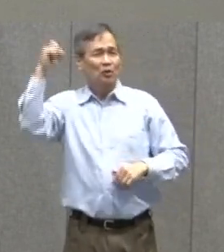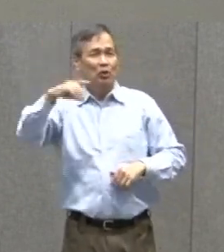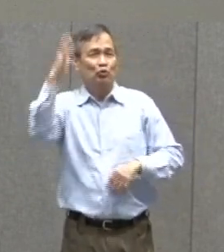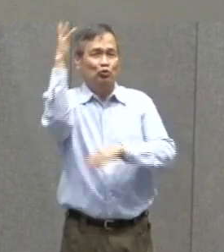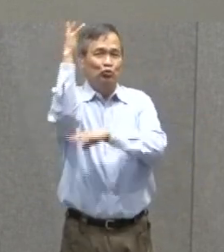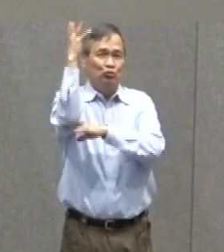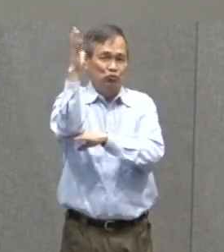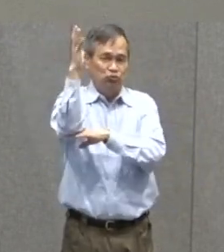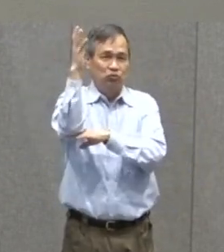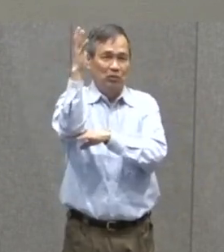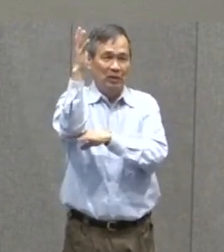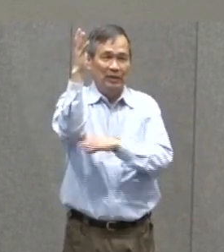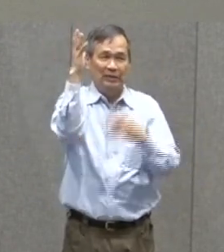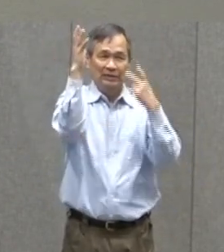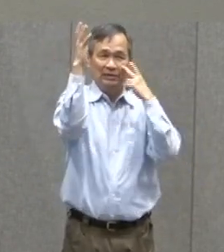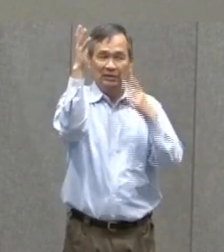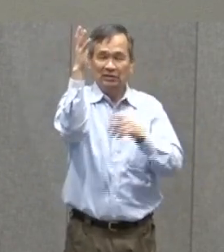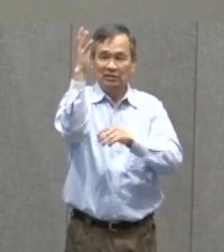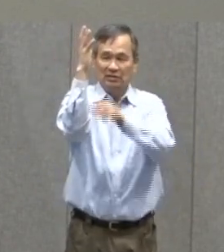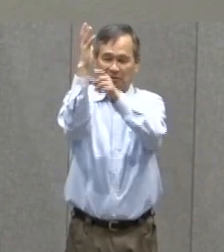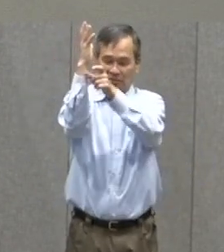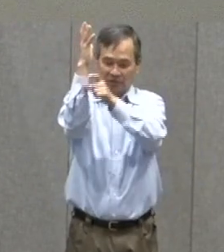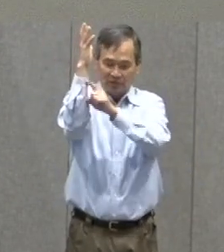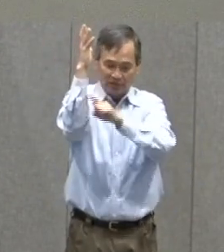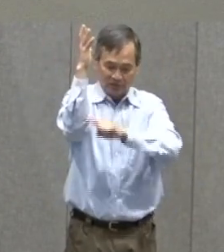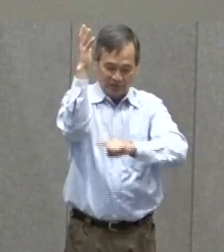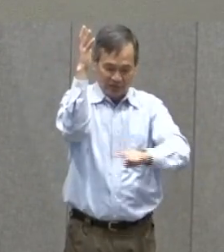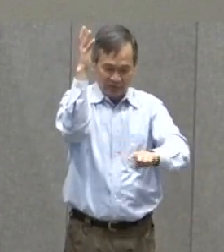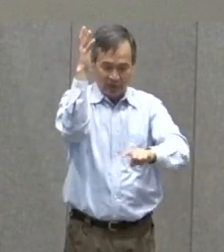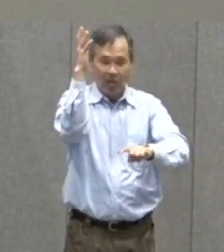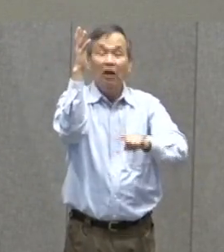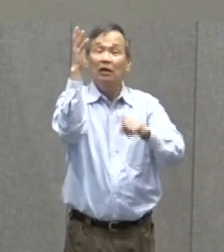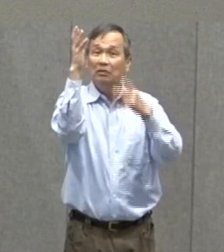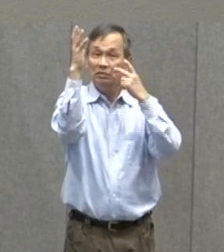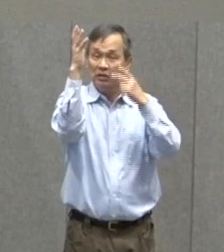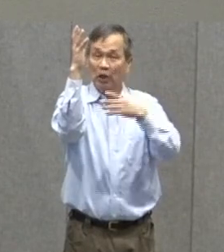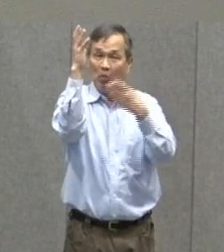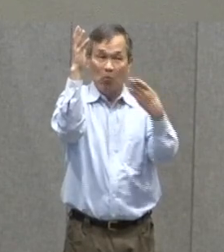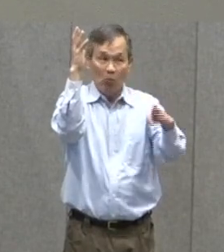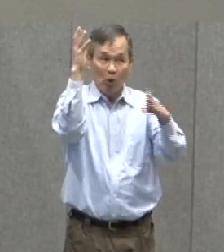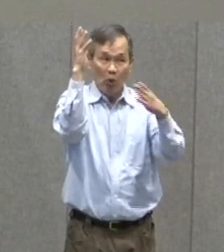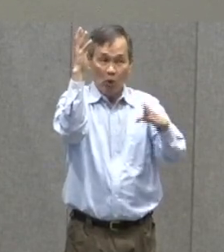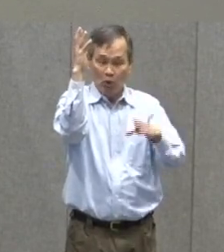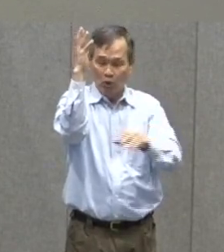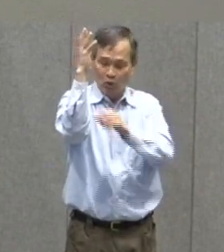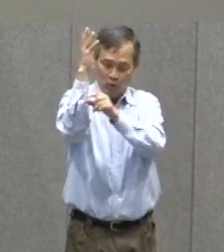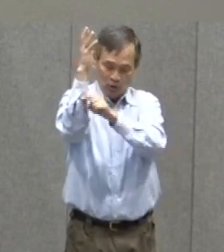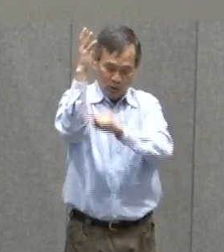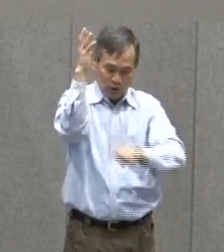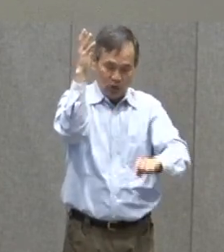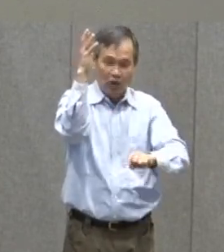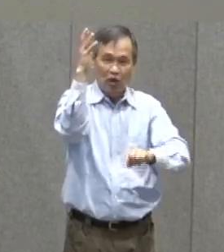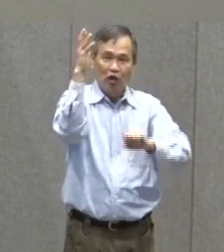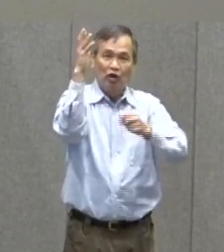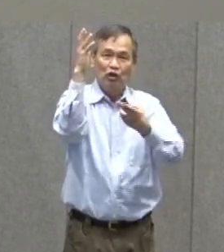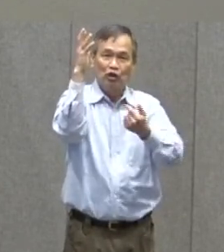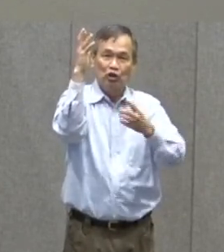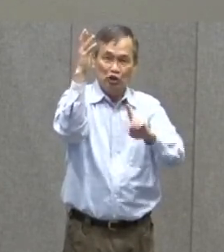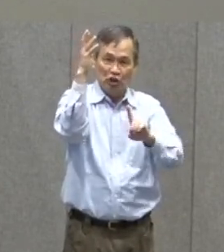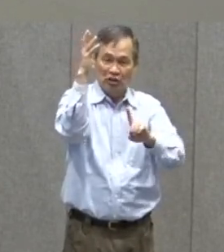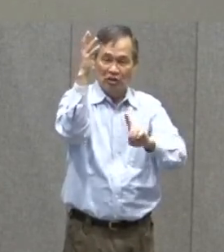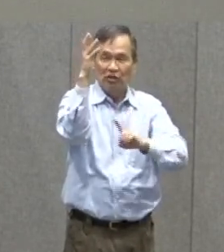of our question tree, we have them here in blue. You have should,